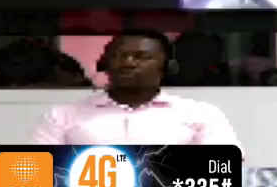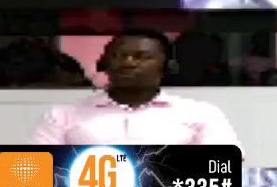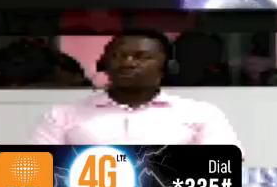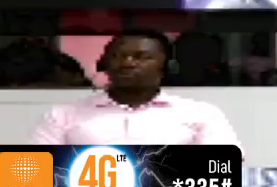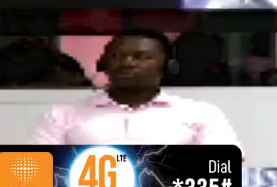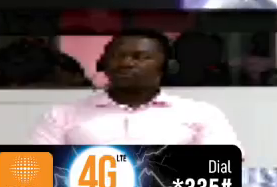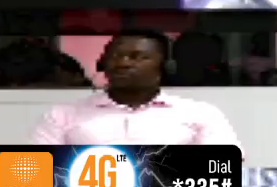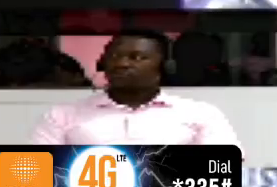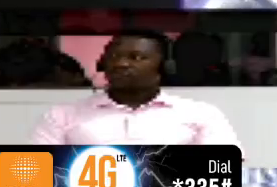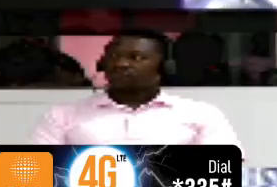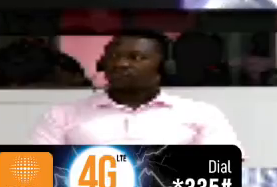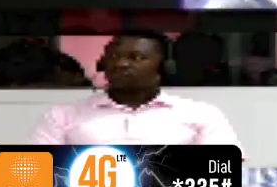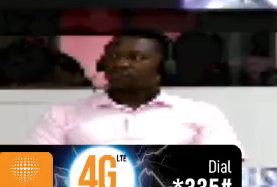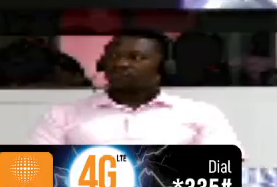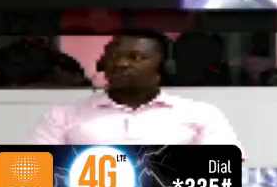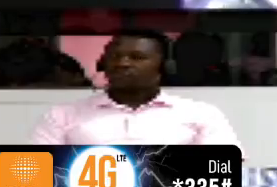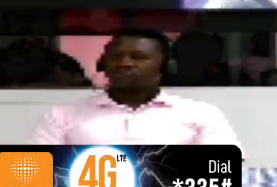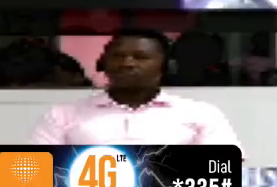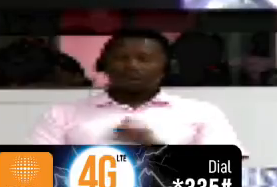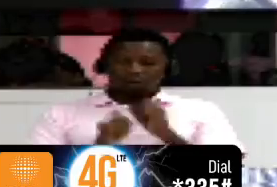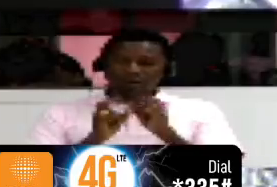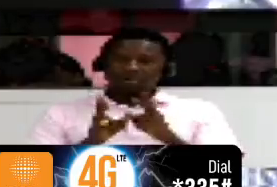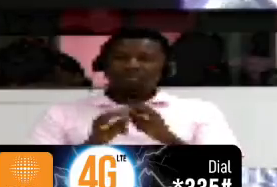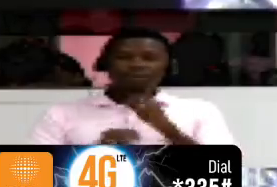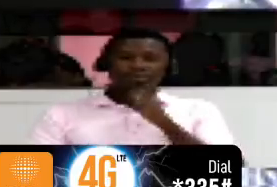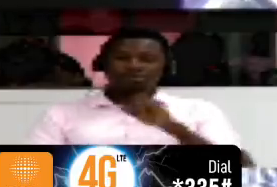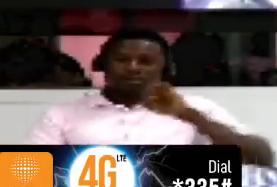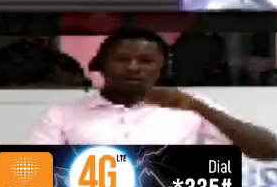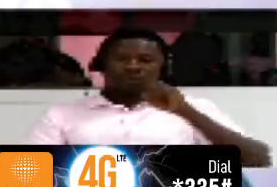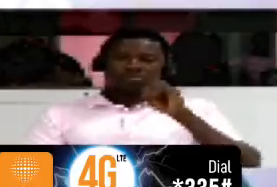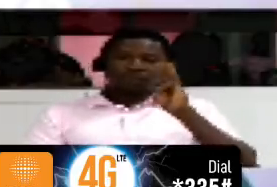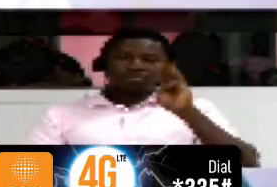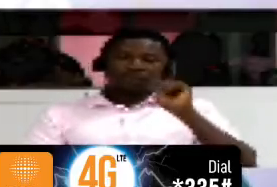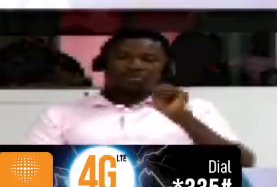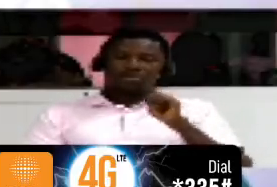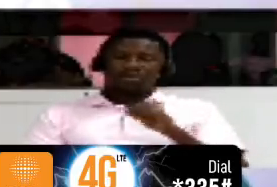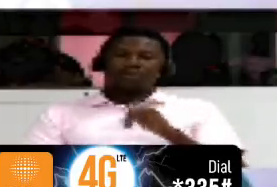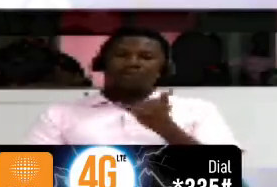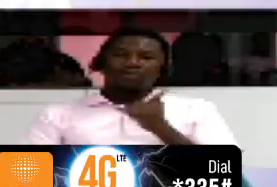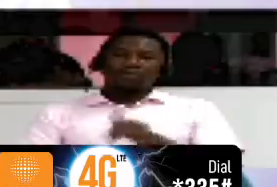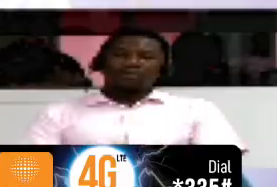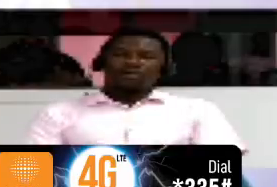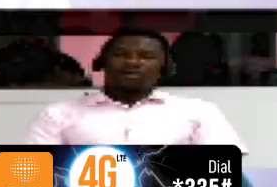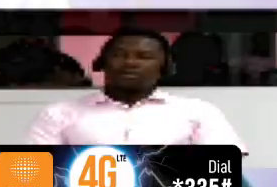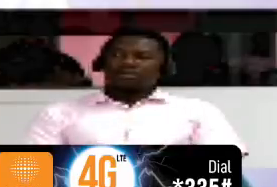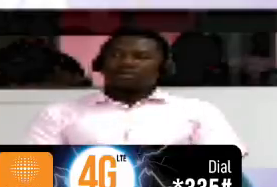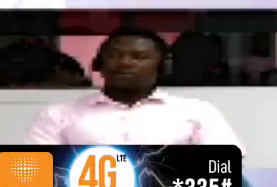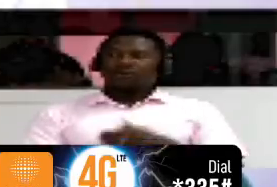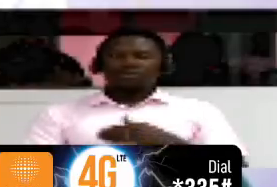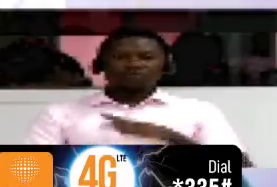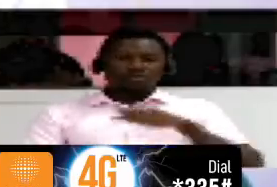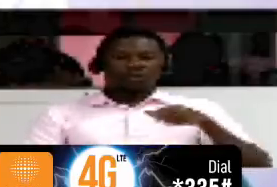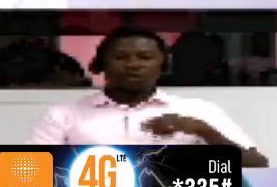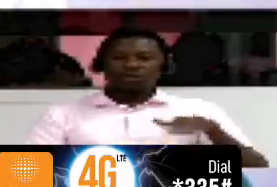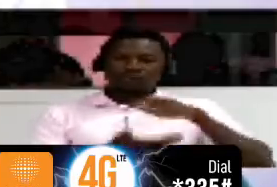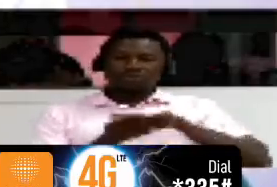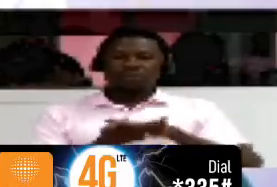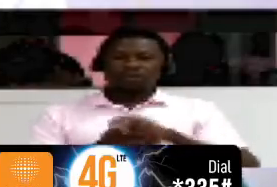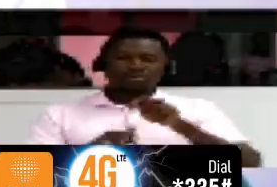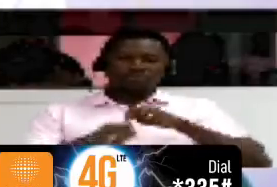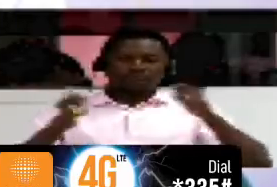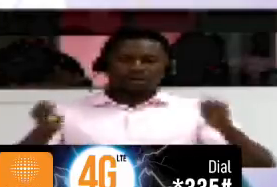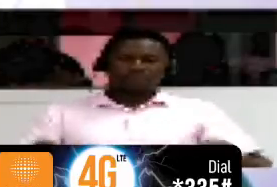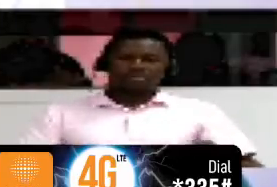Are you okay, Mr. Jobe? Yes. Should I give you a few seconds? It's okay. There's some water on the table as well. Please feel